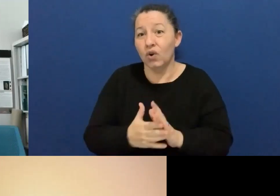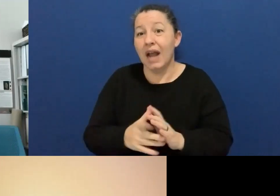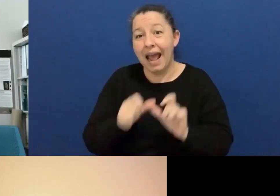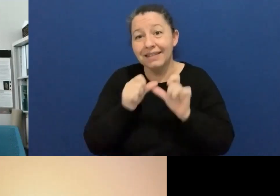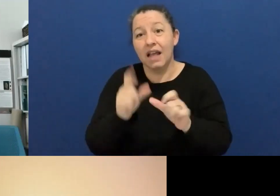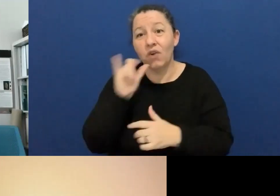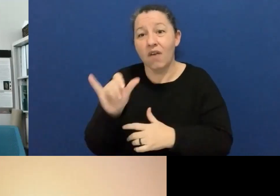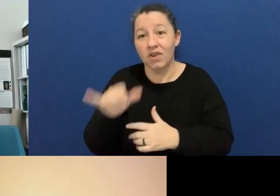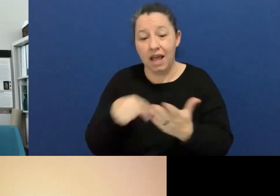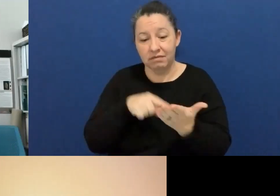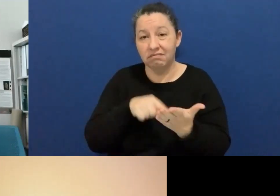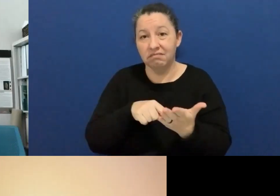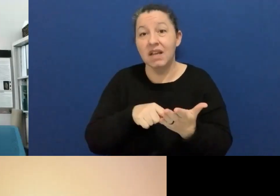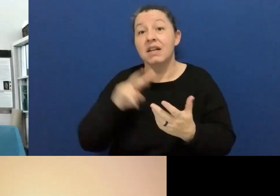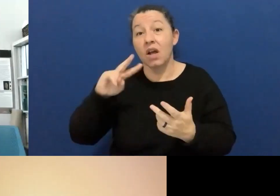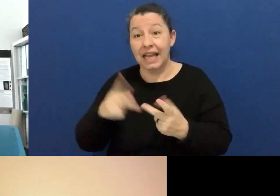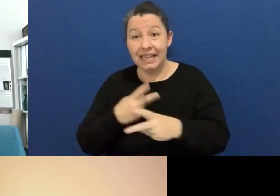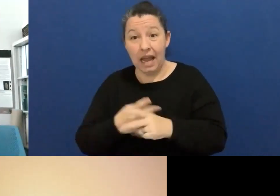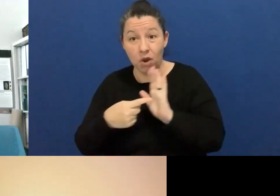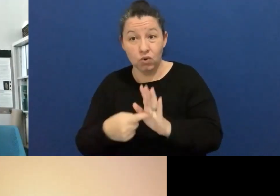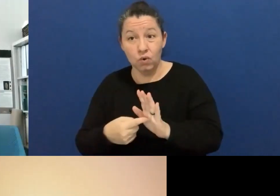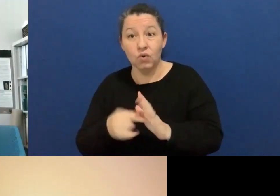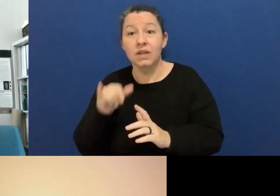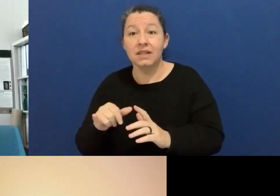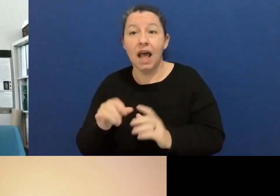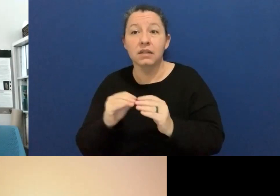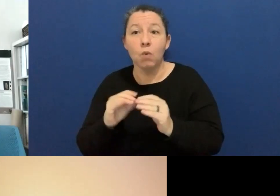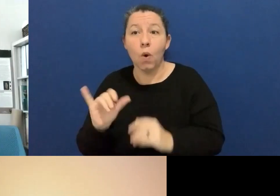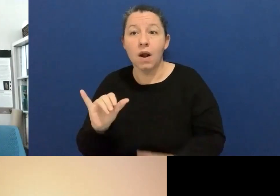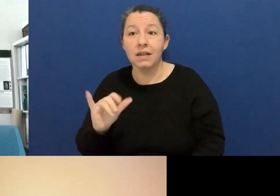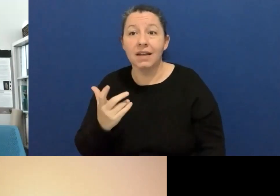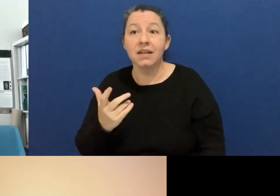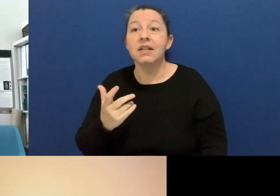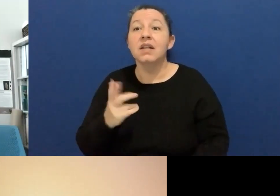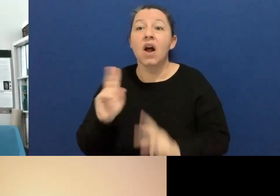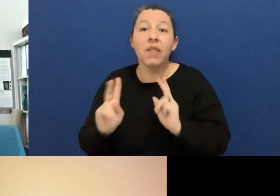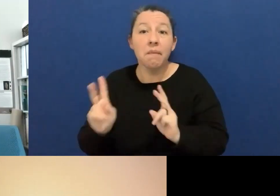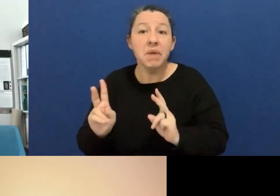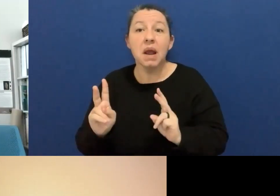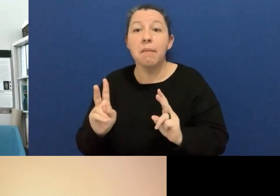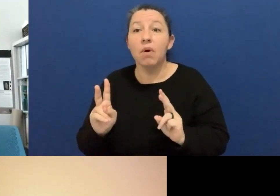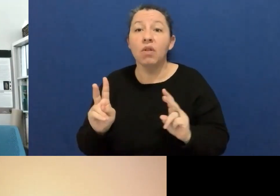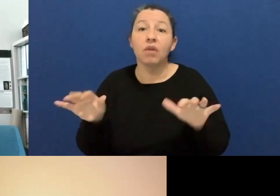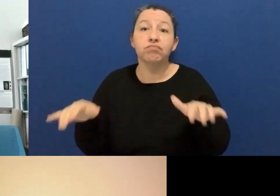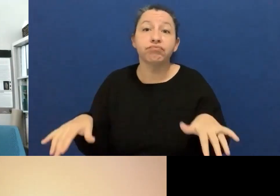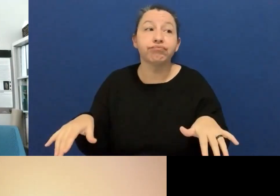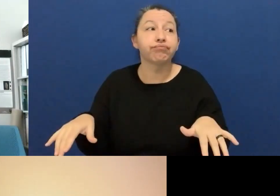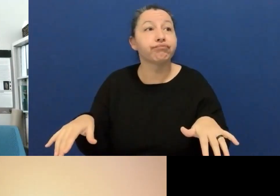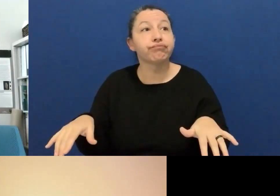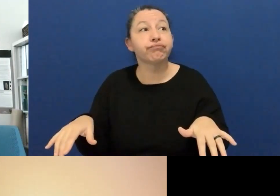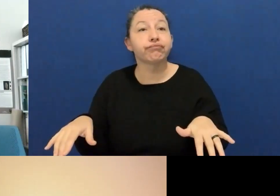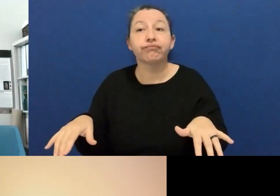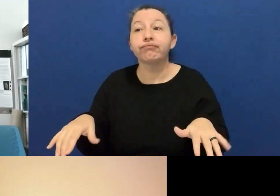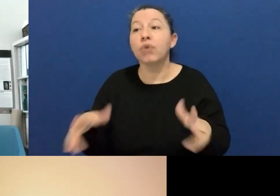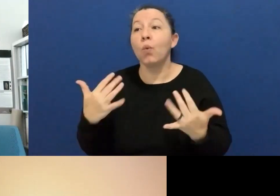second type, or the other ones that I showed you, are the police graffiti, right? They're all these people are sitting around on their outposts